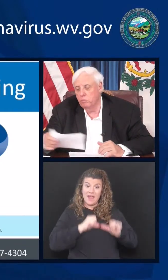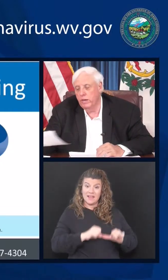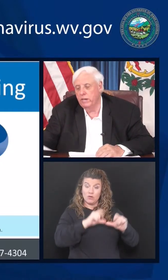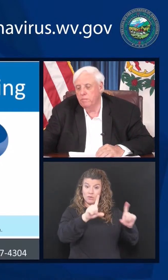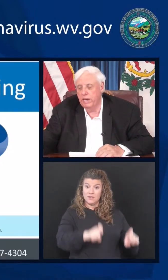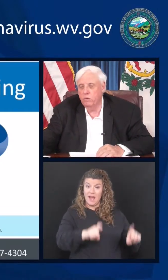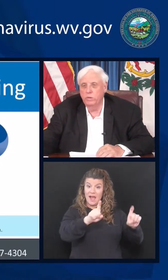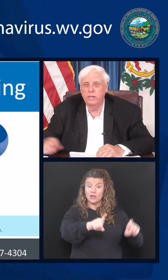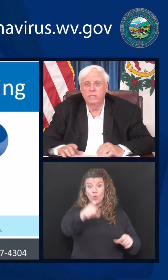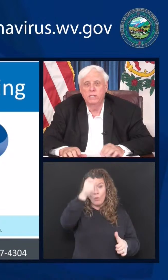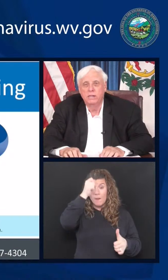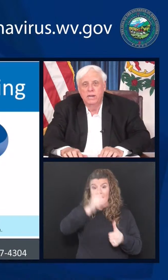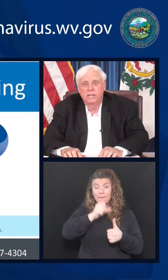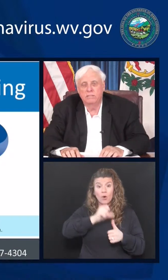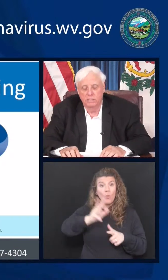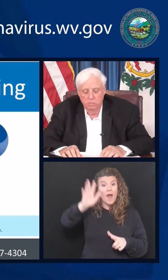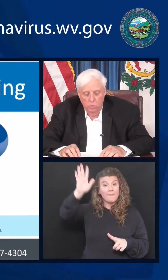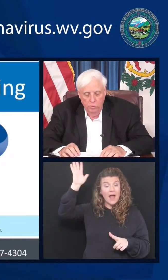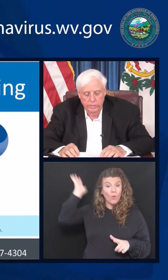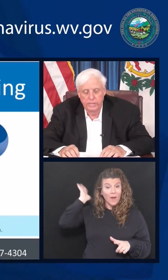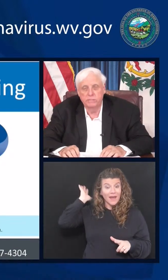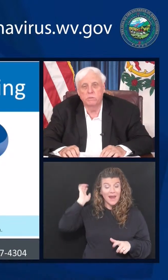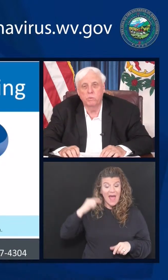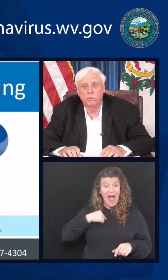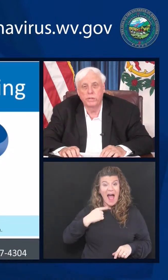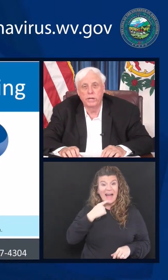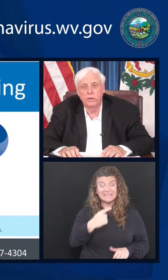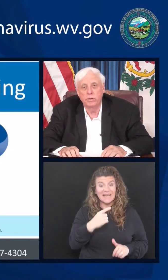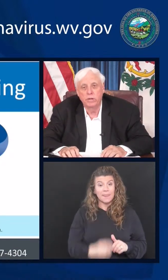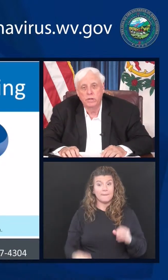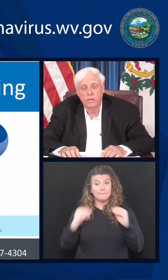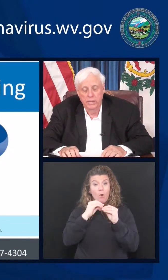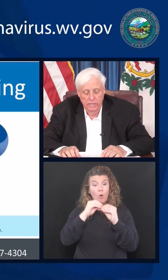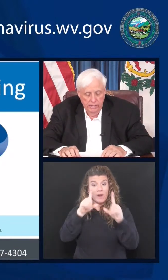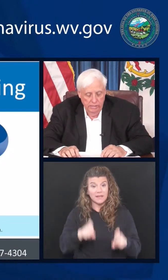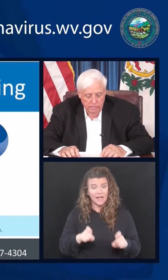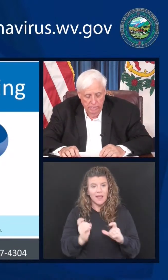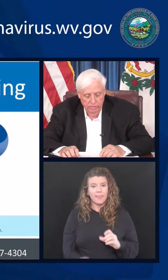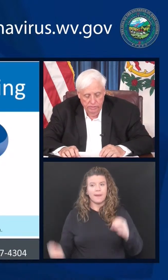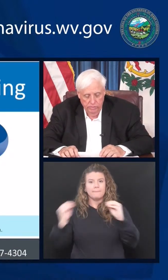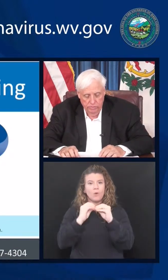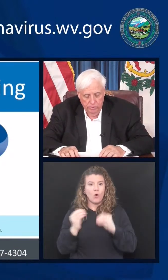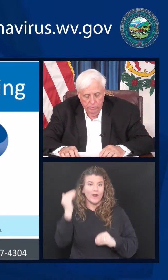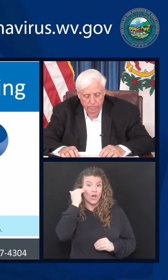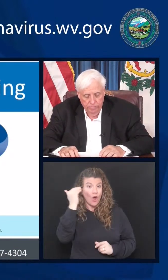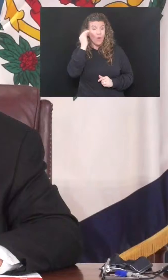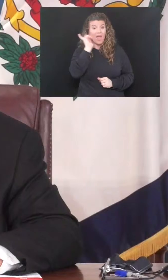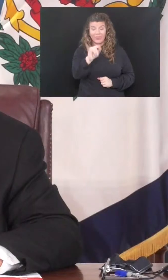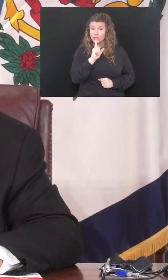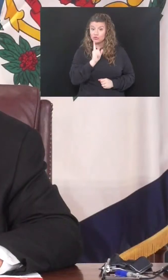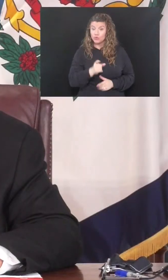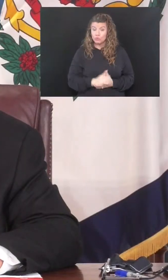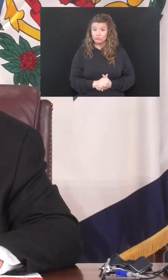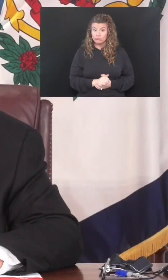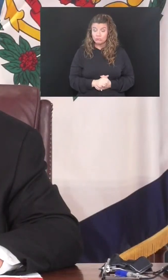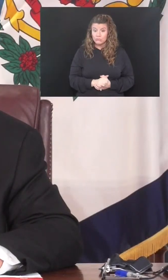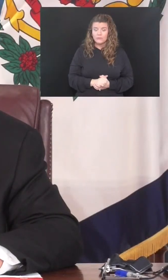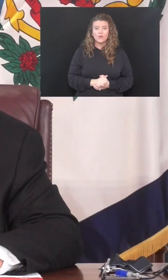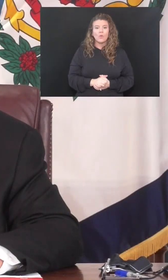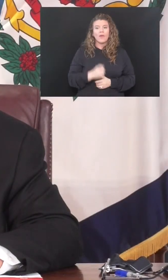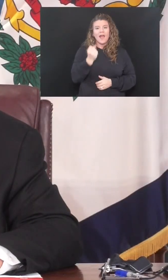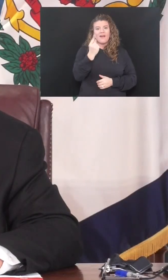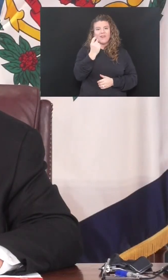remember way back when I said the more we test, the more we know. And that is ever so true. We have